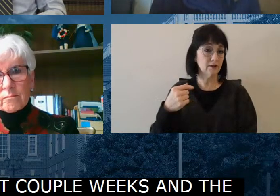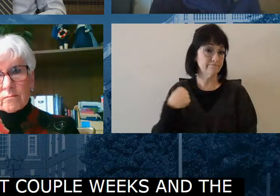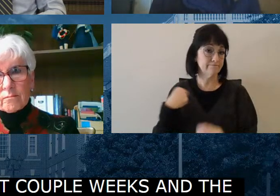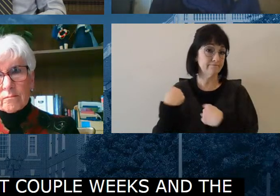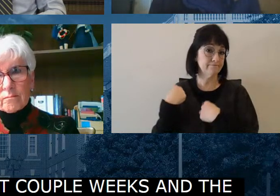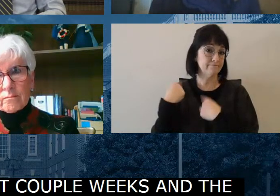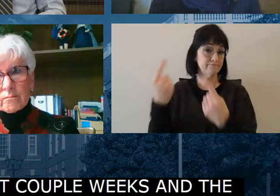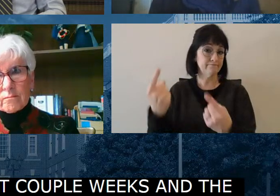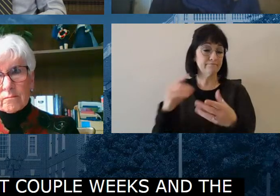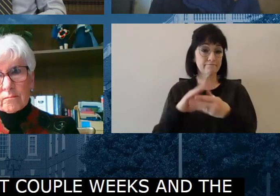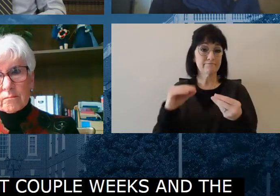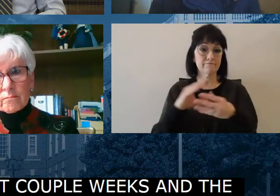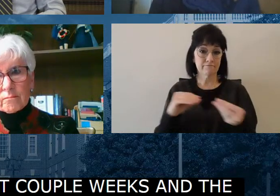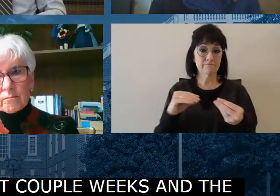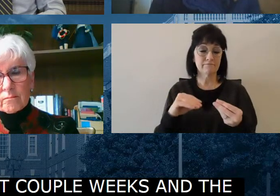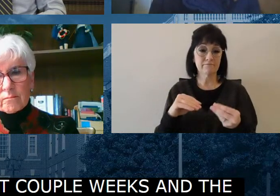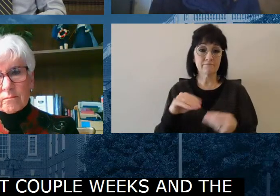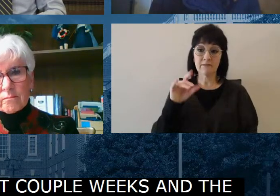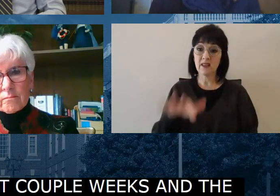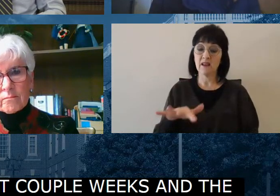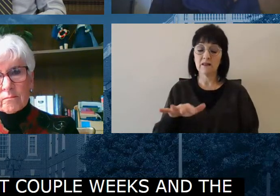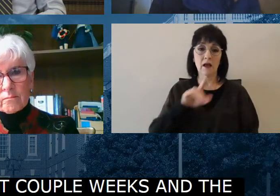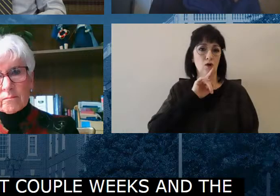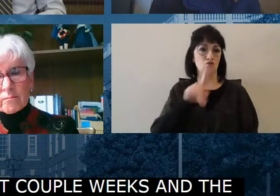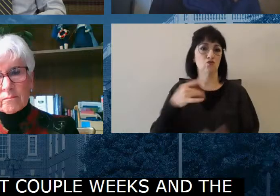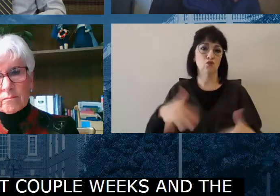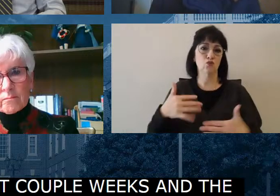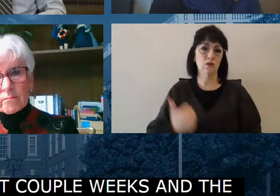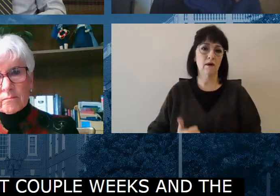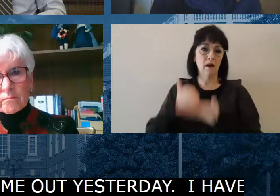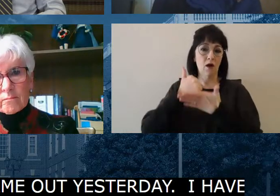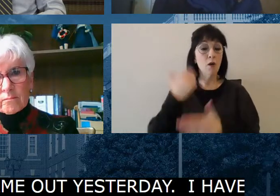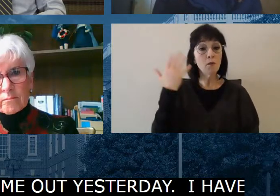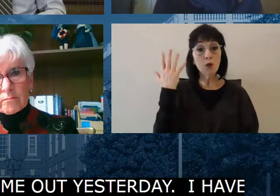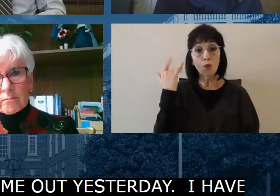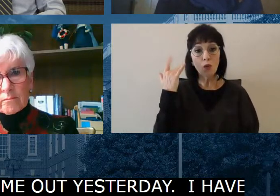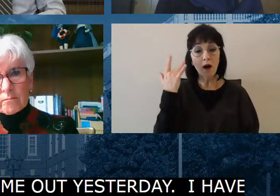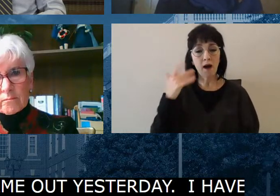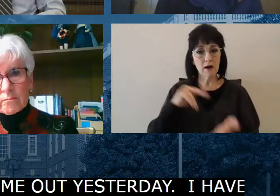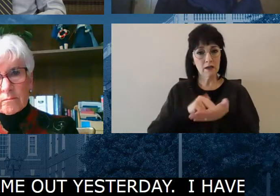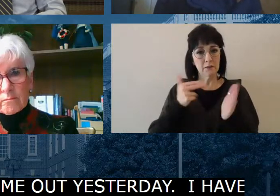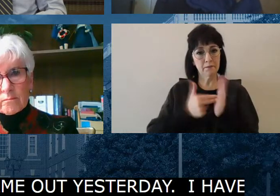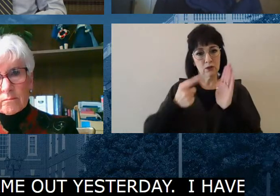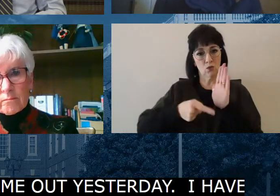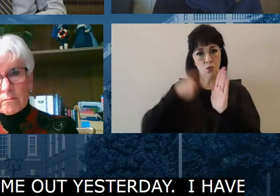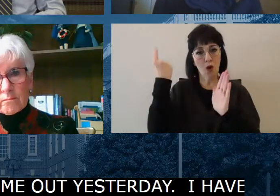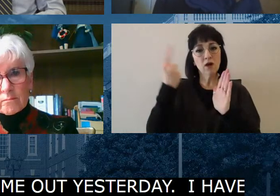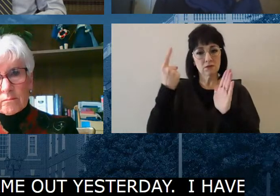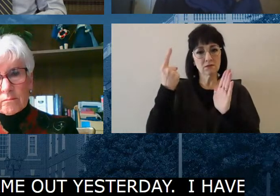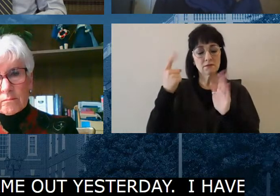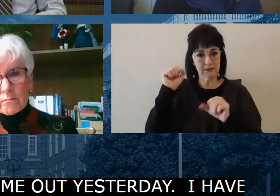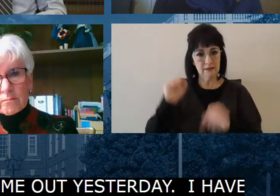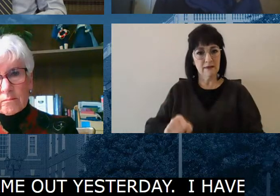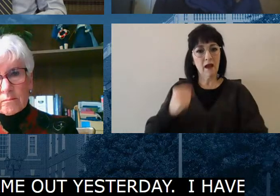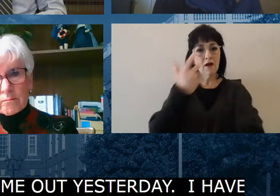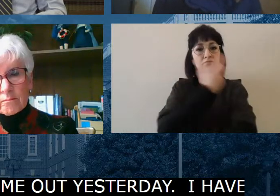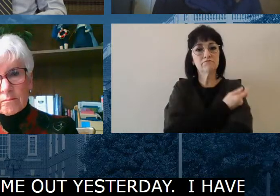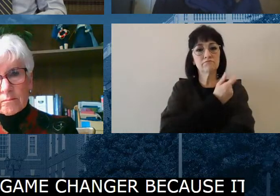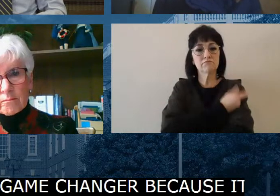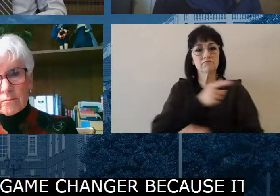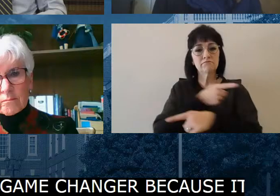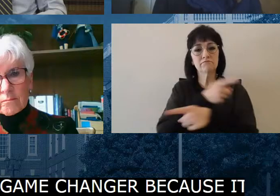time that this is a game changer because it enables us to vaccinate Delawareans in a way that's a